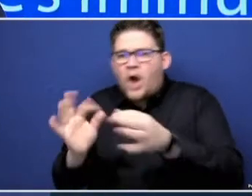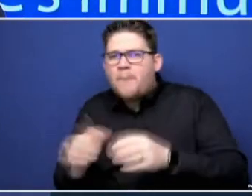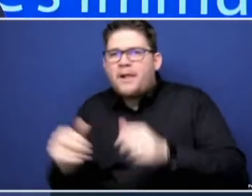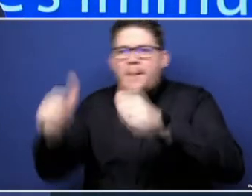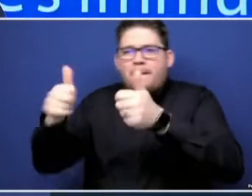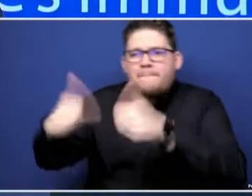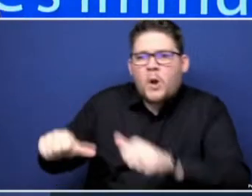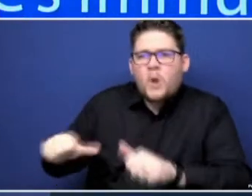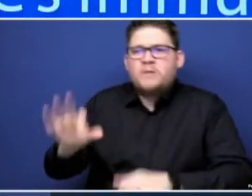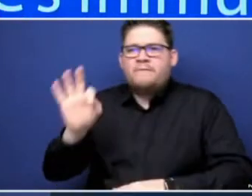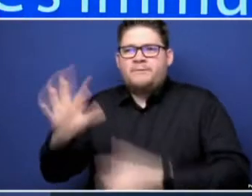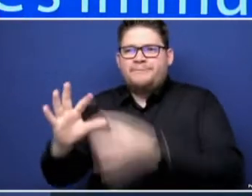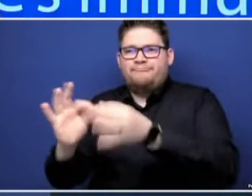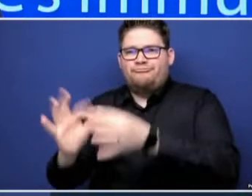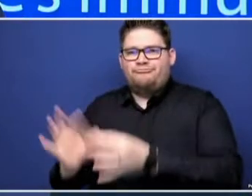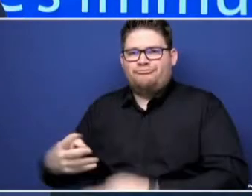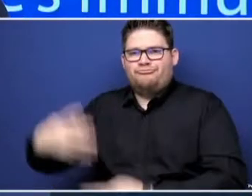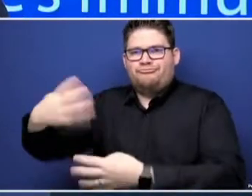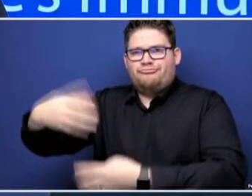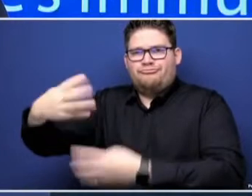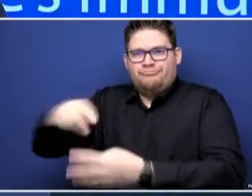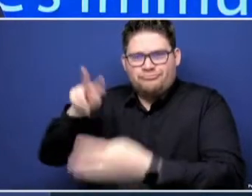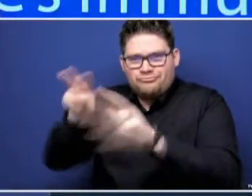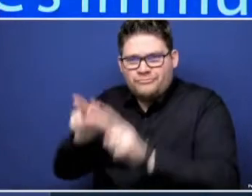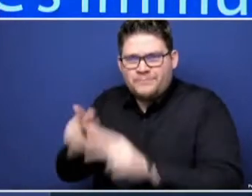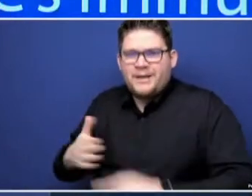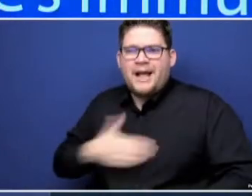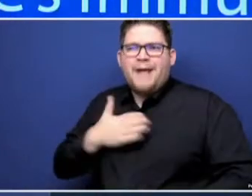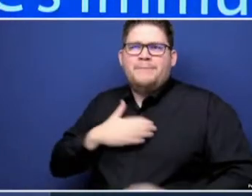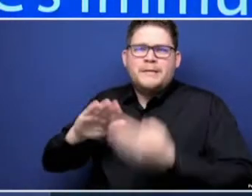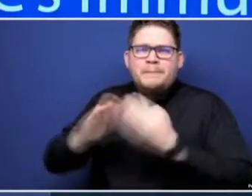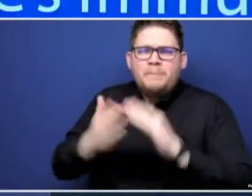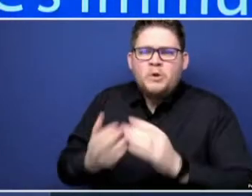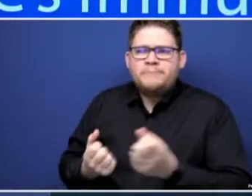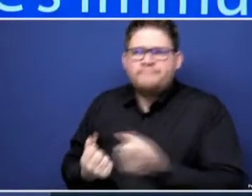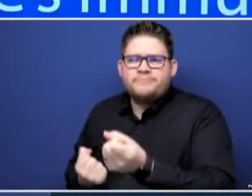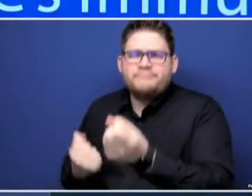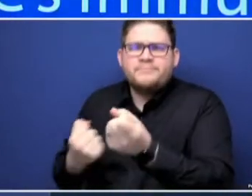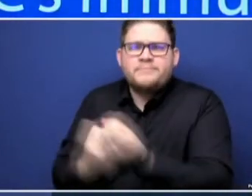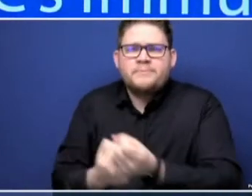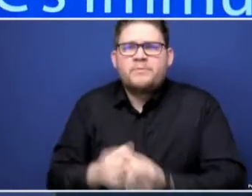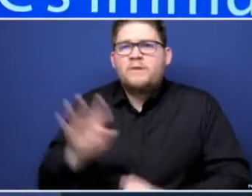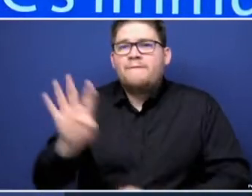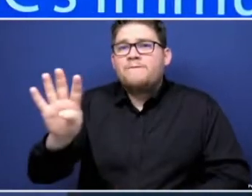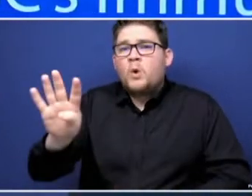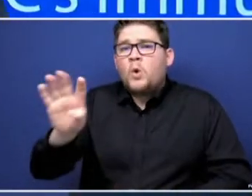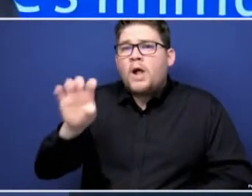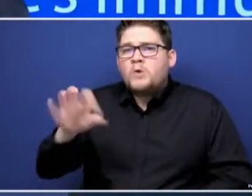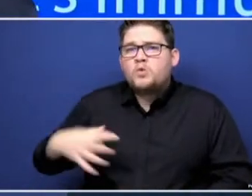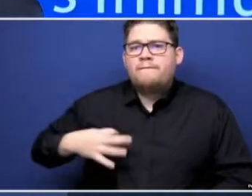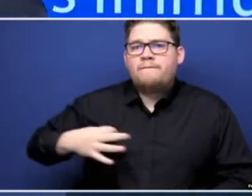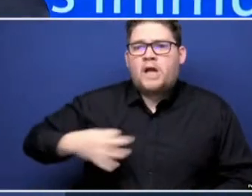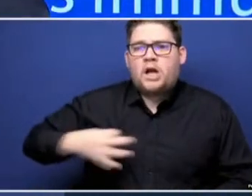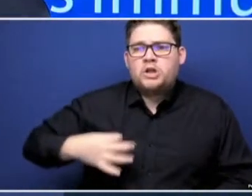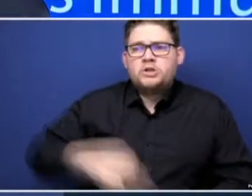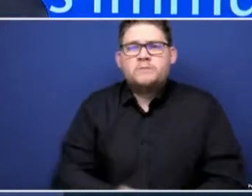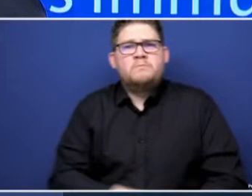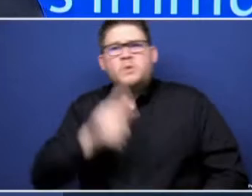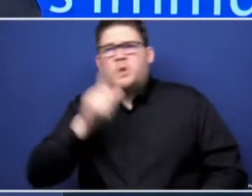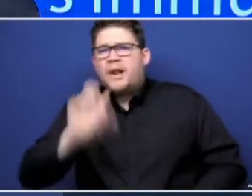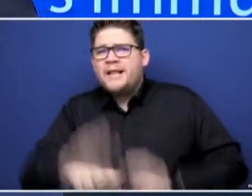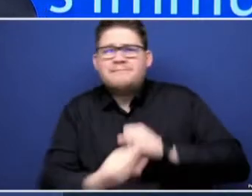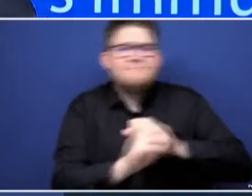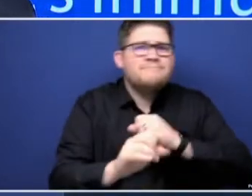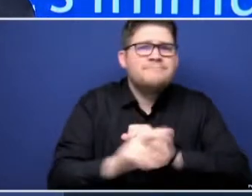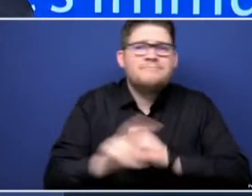the BC Business Council, the BC Chamber of Commerce, all offering to help deliver on what is the most extraordinary